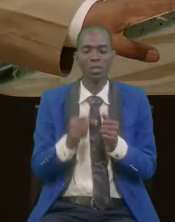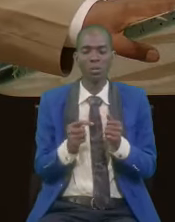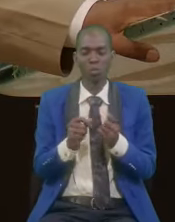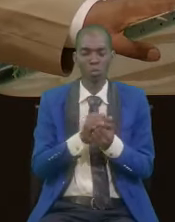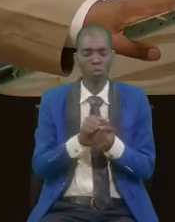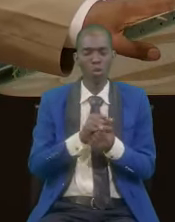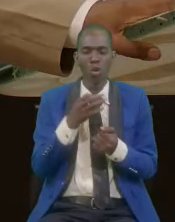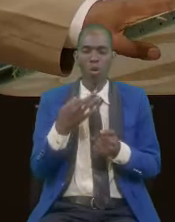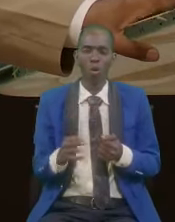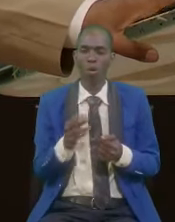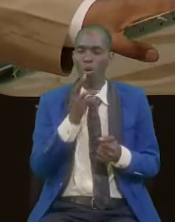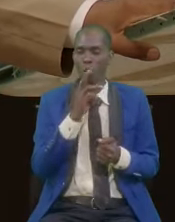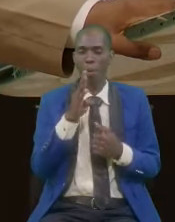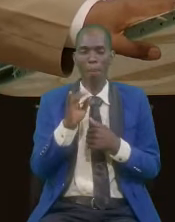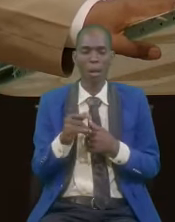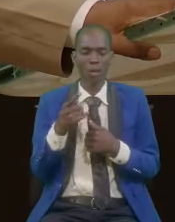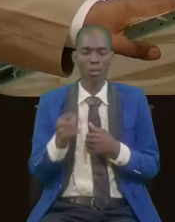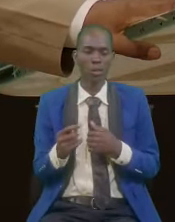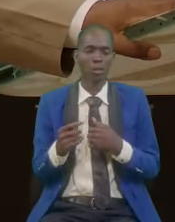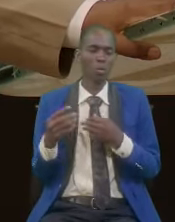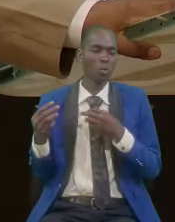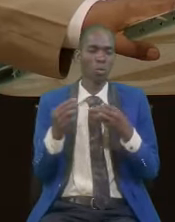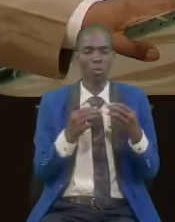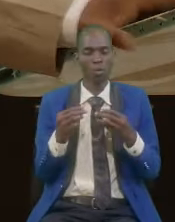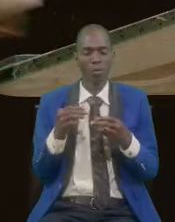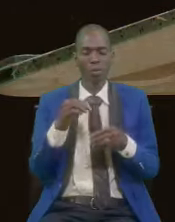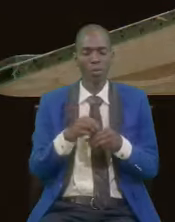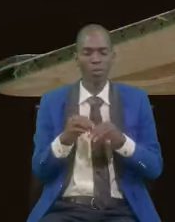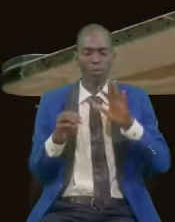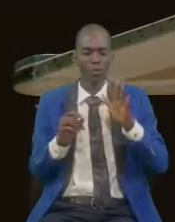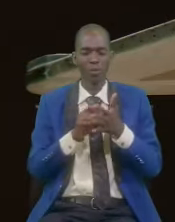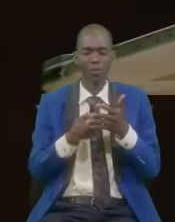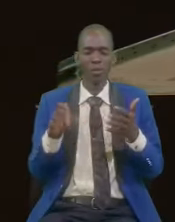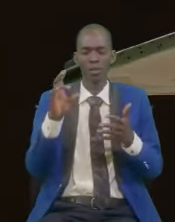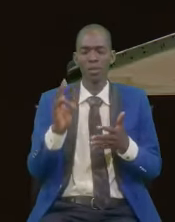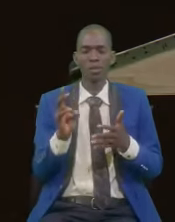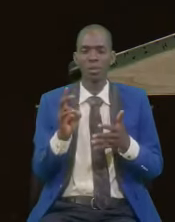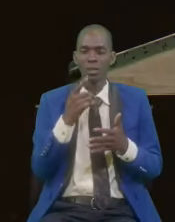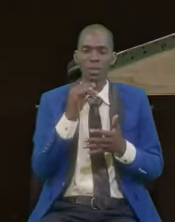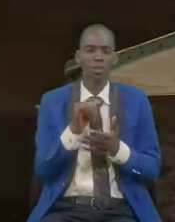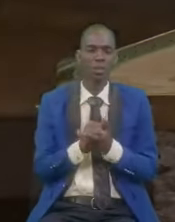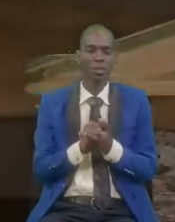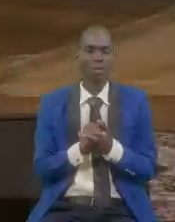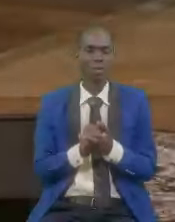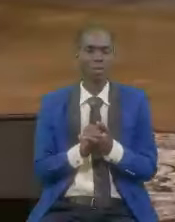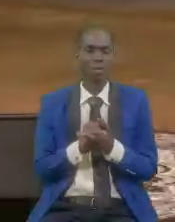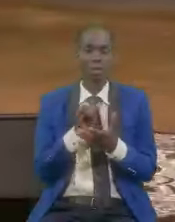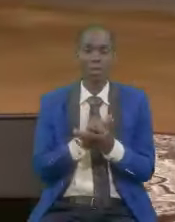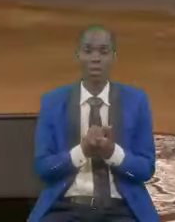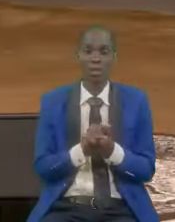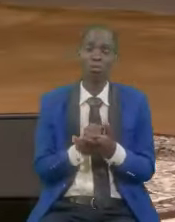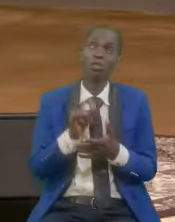water by the word. Verse 27, that he might present